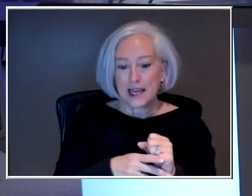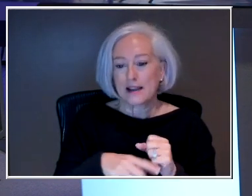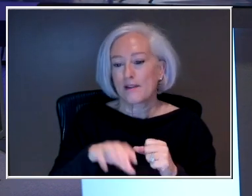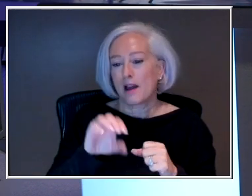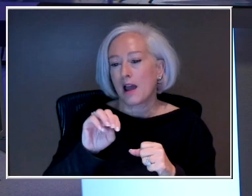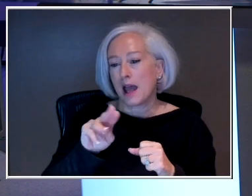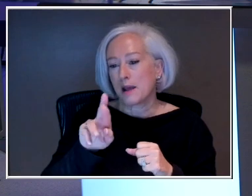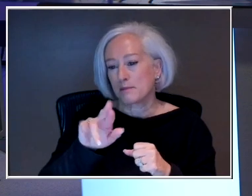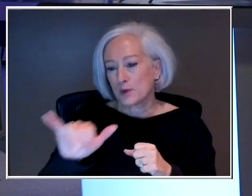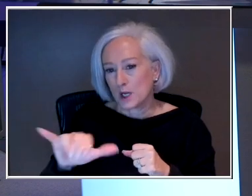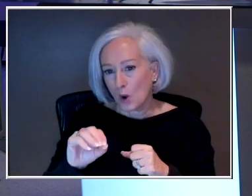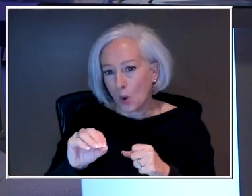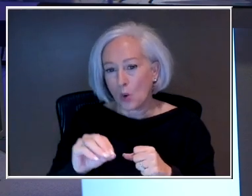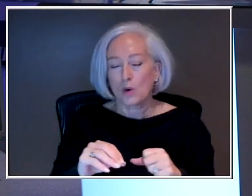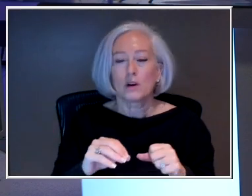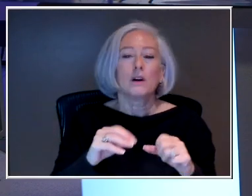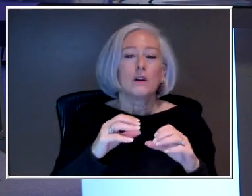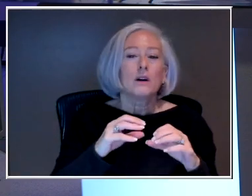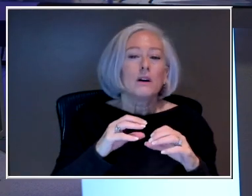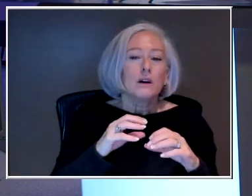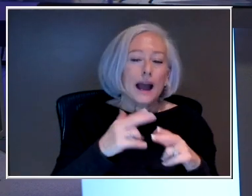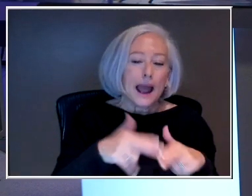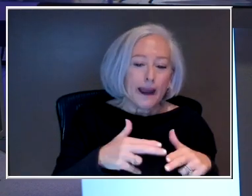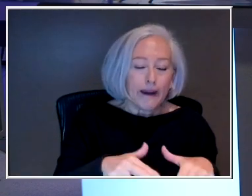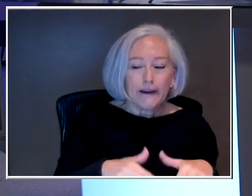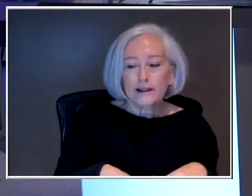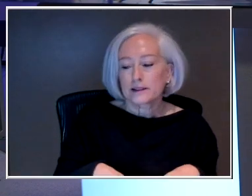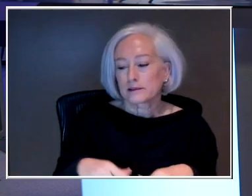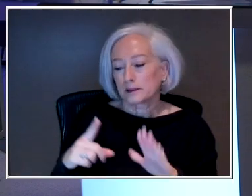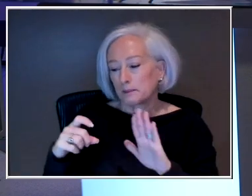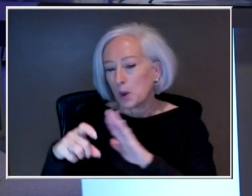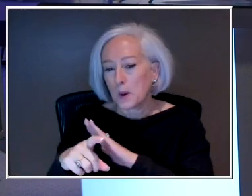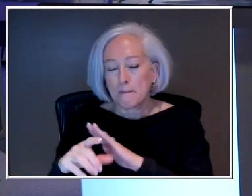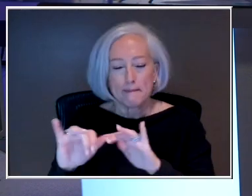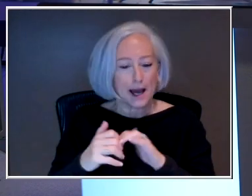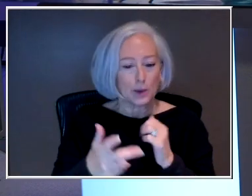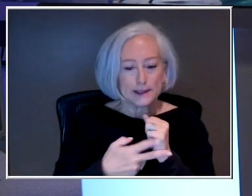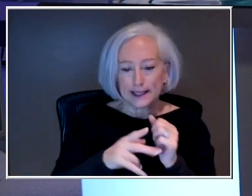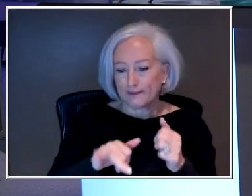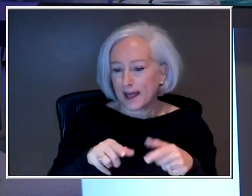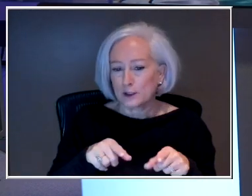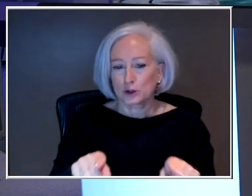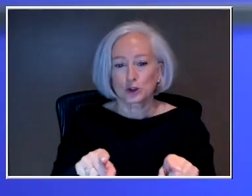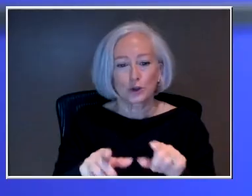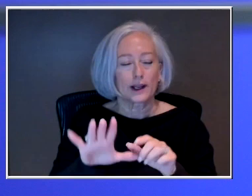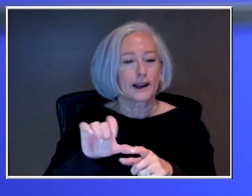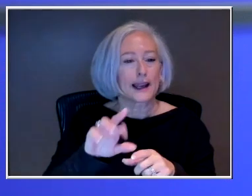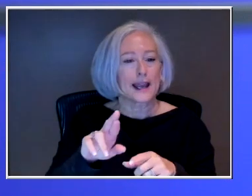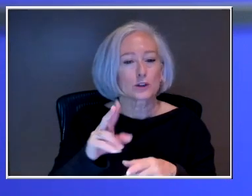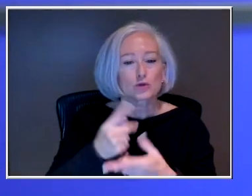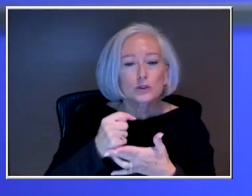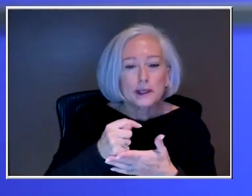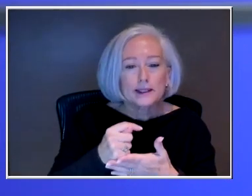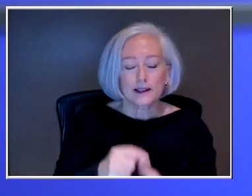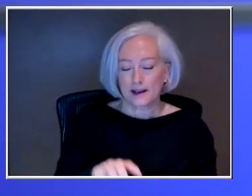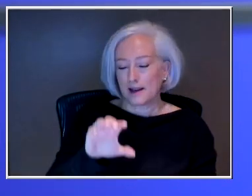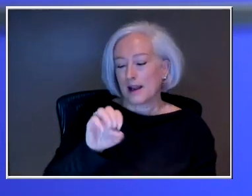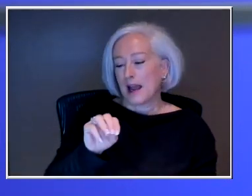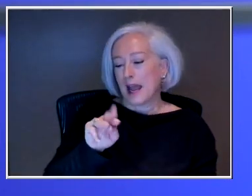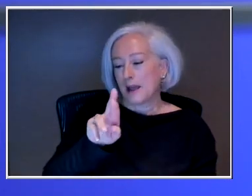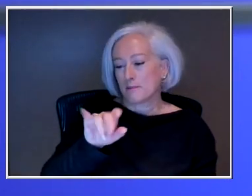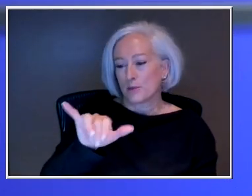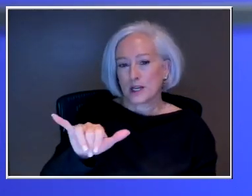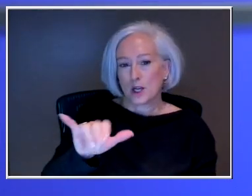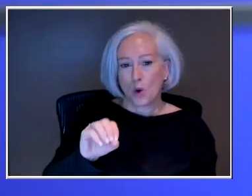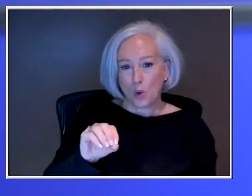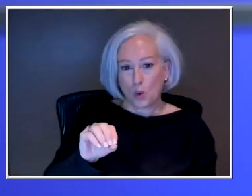treatment? Kind of take us inside your world and tell us exactly what's happening. Yeah. So embryos are the best if you have a partner or a sperm source,